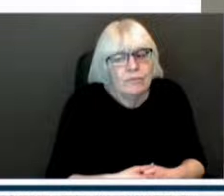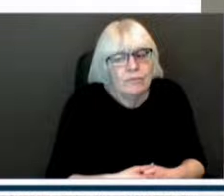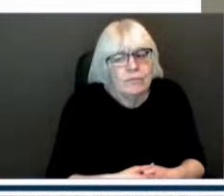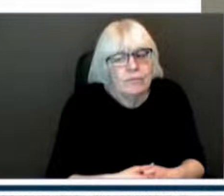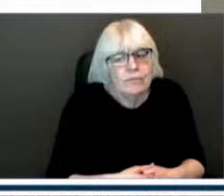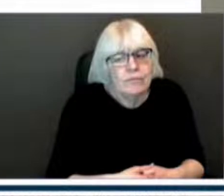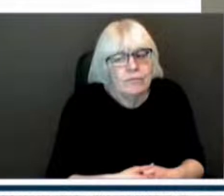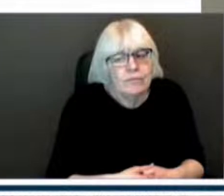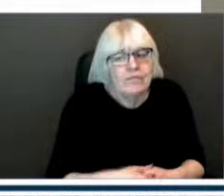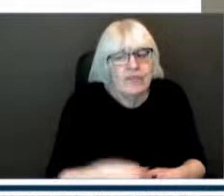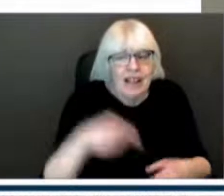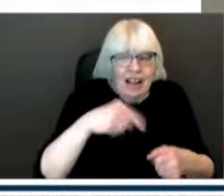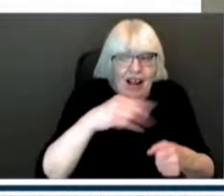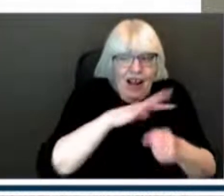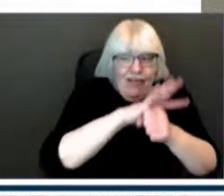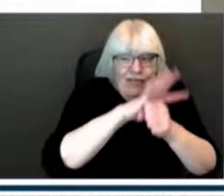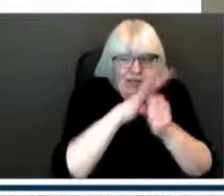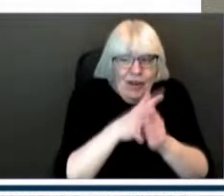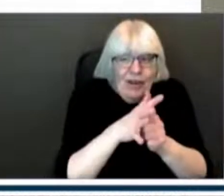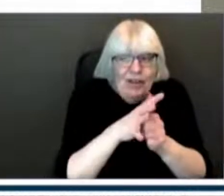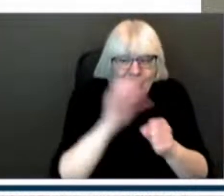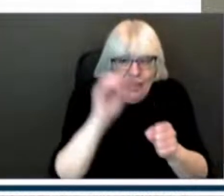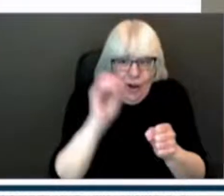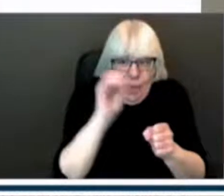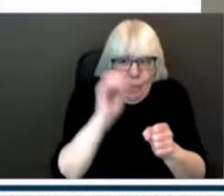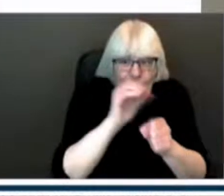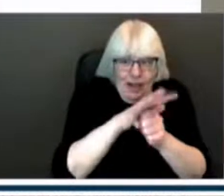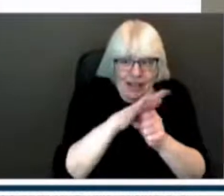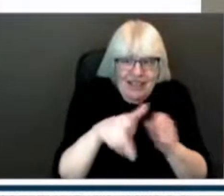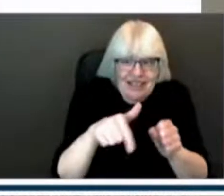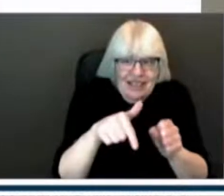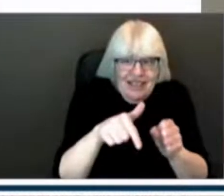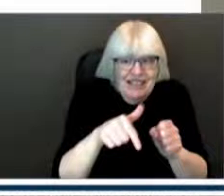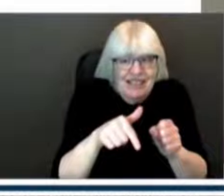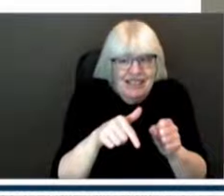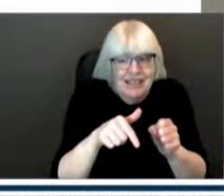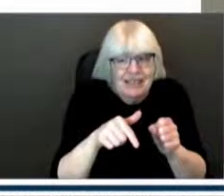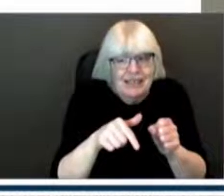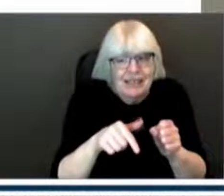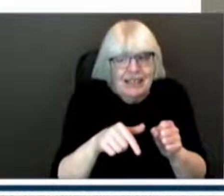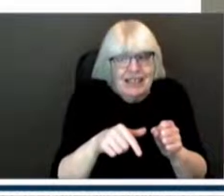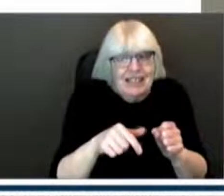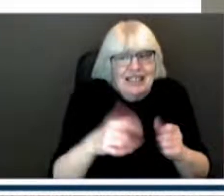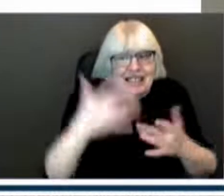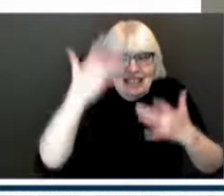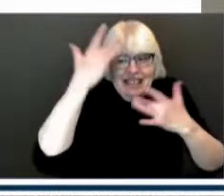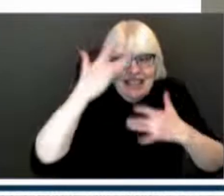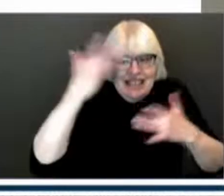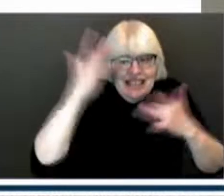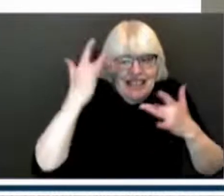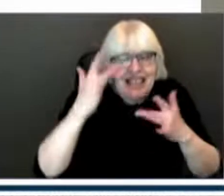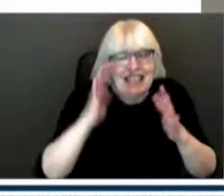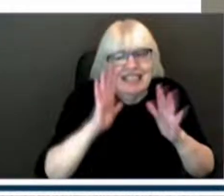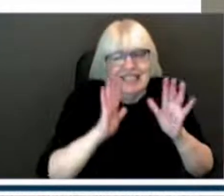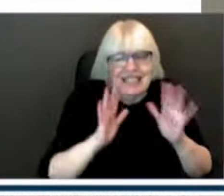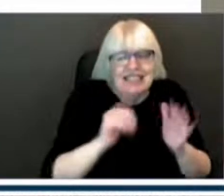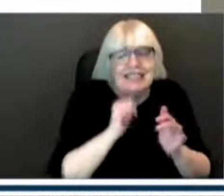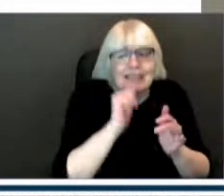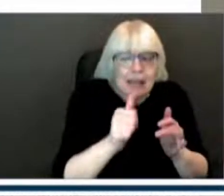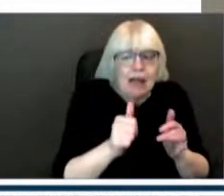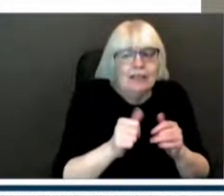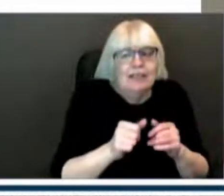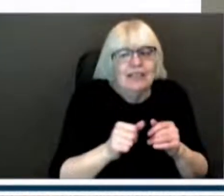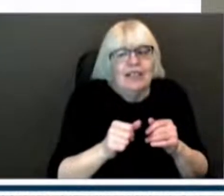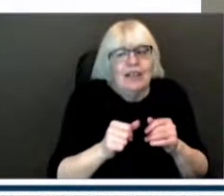vaccine is only modestly effective against preventing infection. It's still we're in the range of 35 to 40%